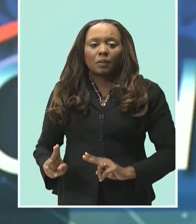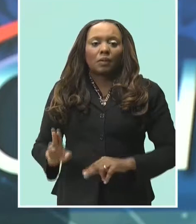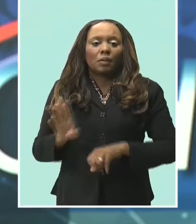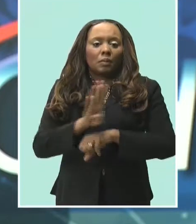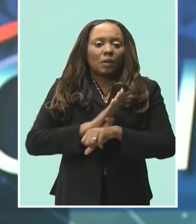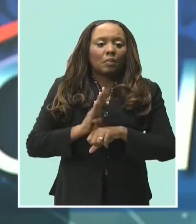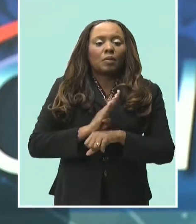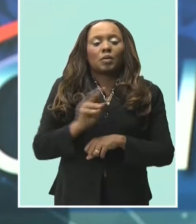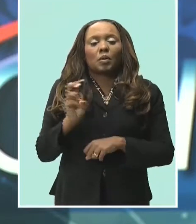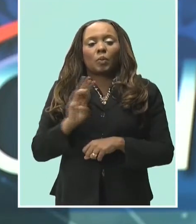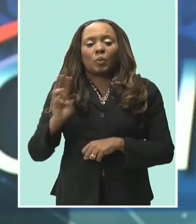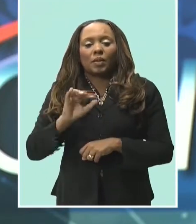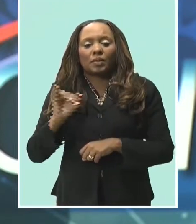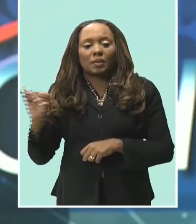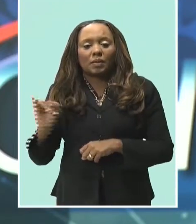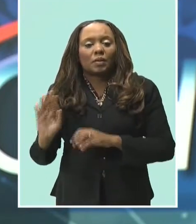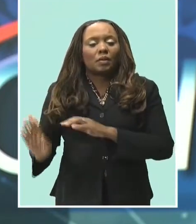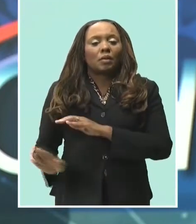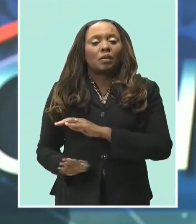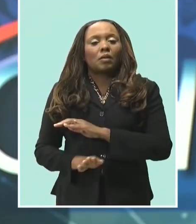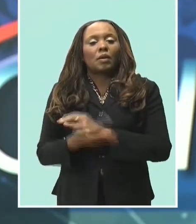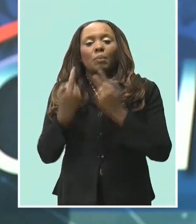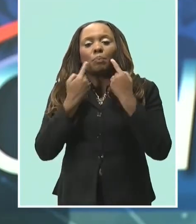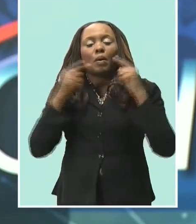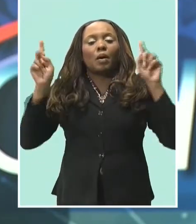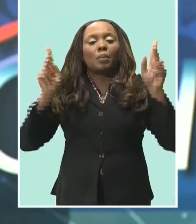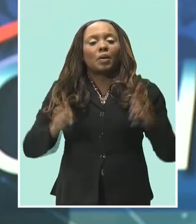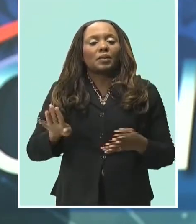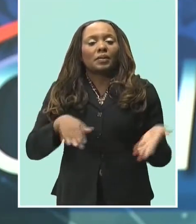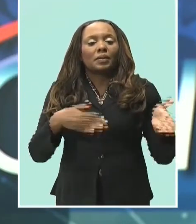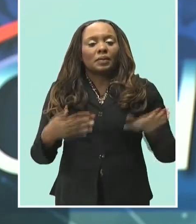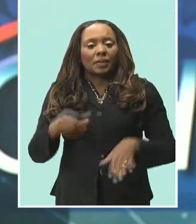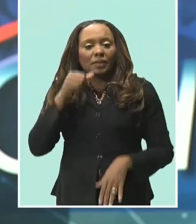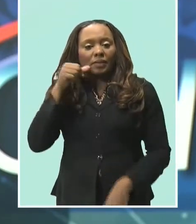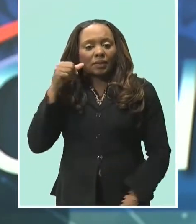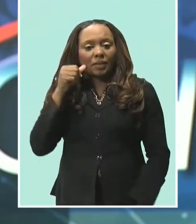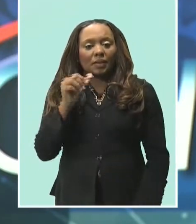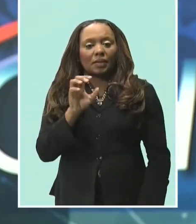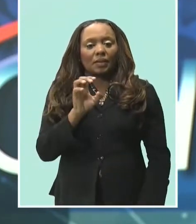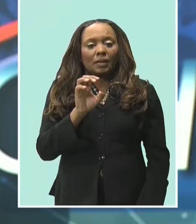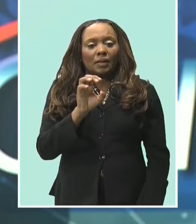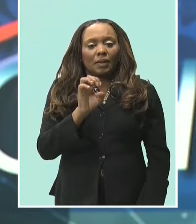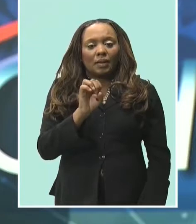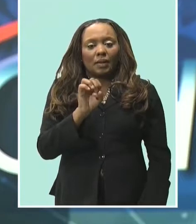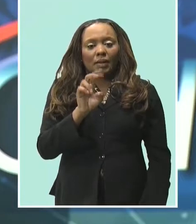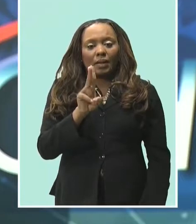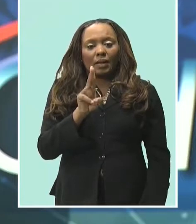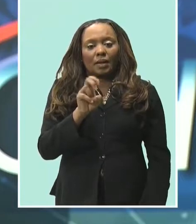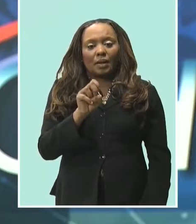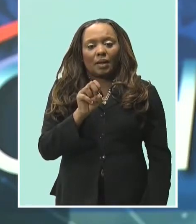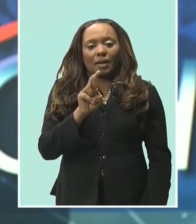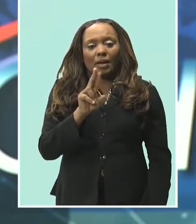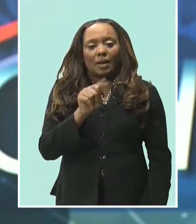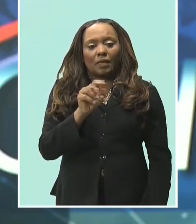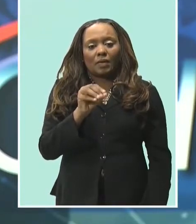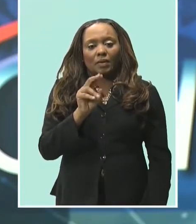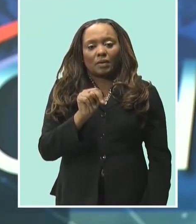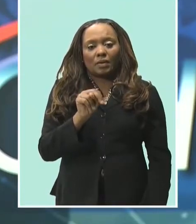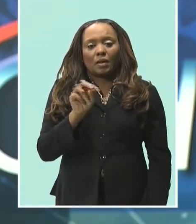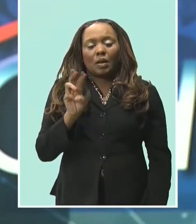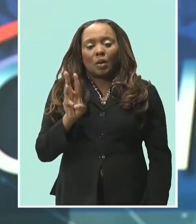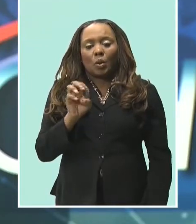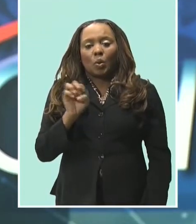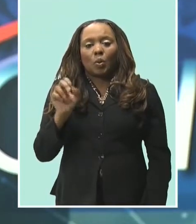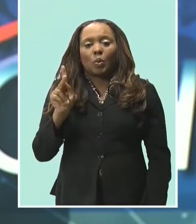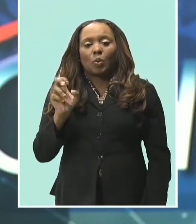West Indies cricket legend Sir Everton Weekes, who passed away yesterday at the age of 95. The latest comes from